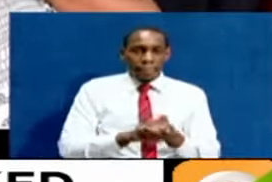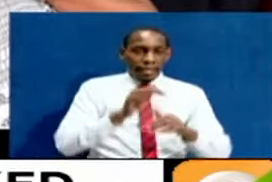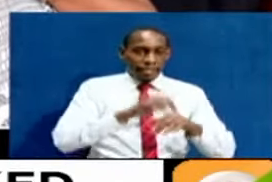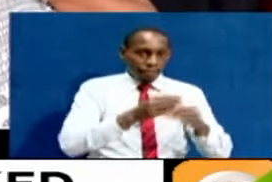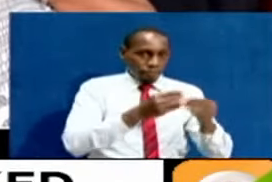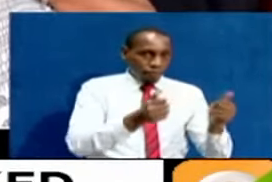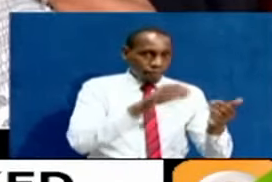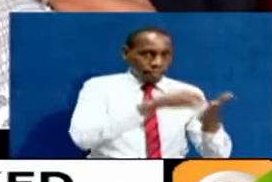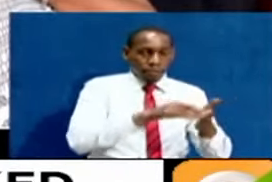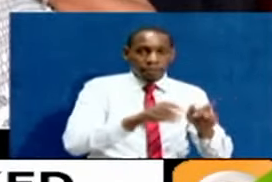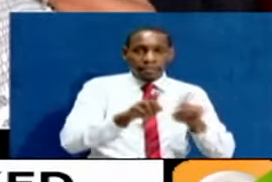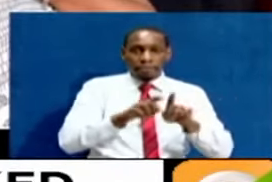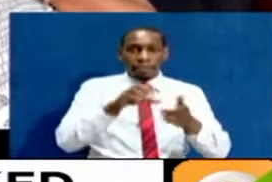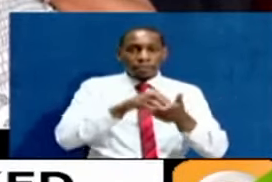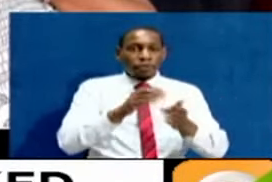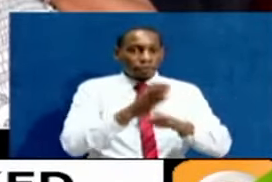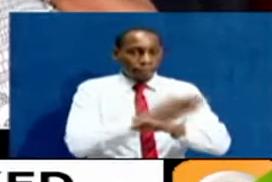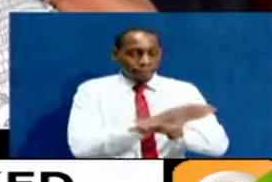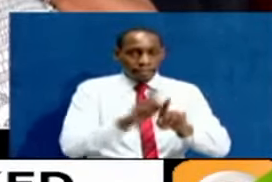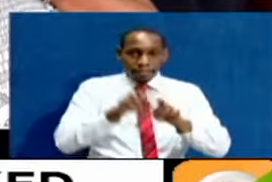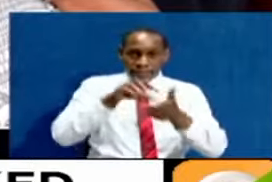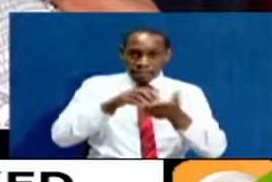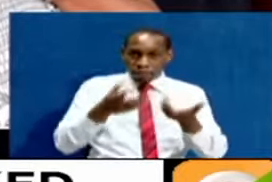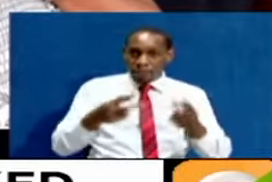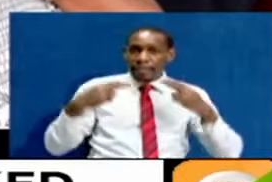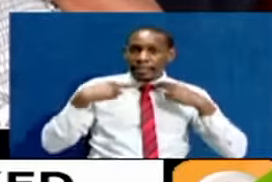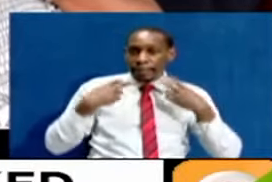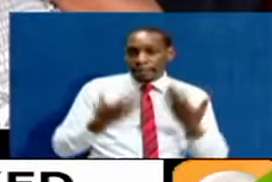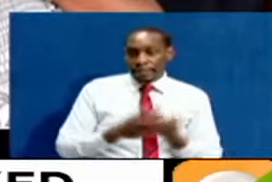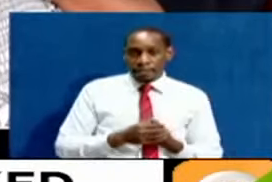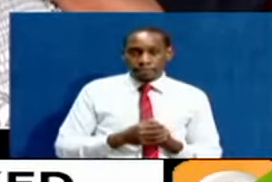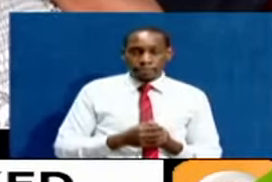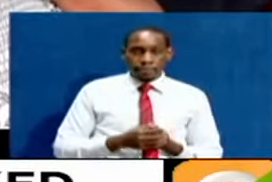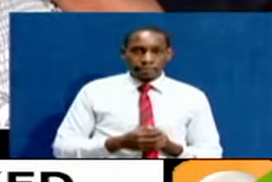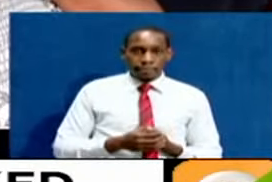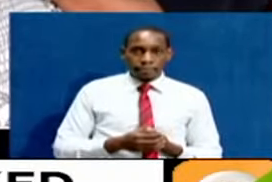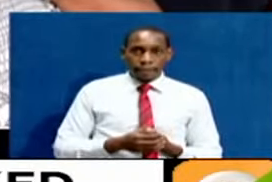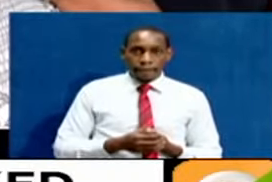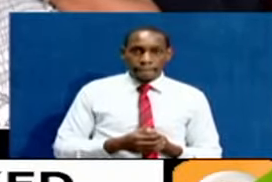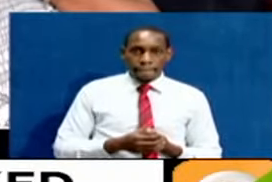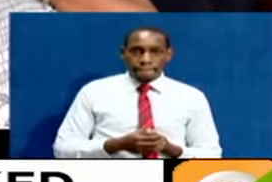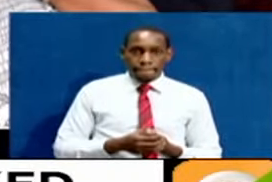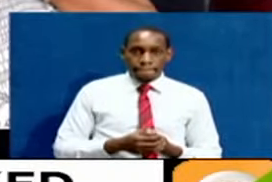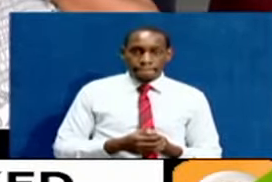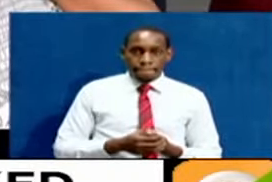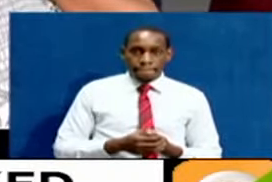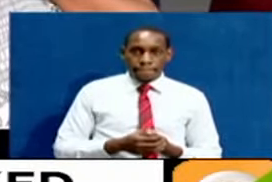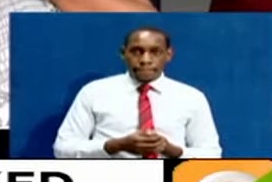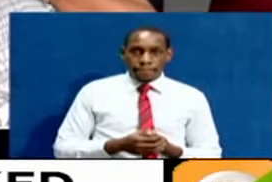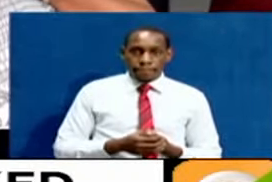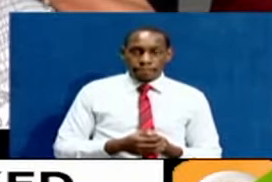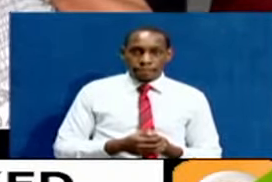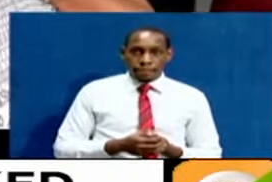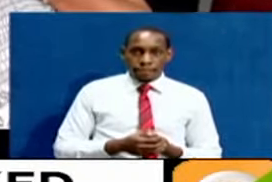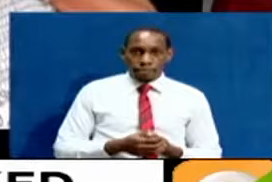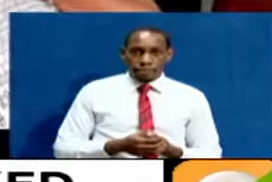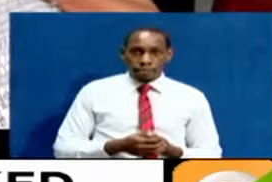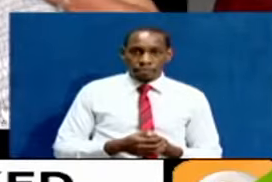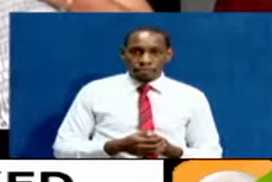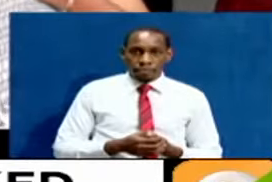been here before, remember? And here we are again. So how do we make sure that we are not again in another containment measure or restrictive